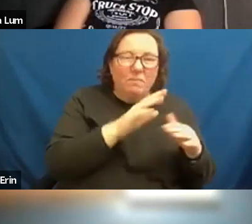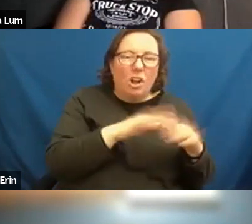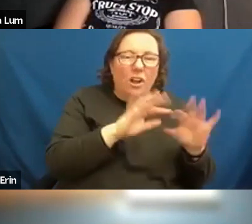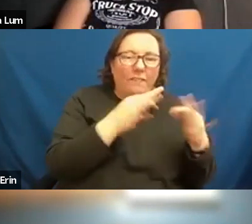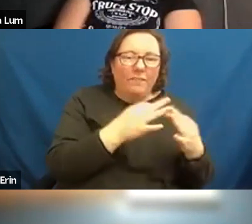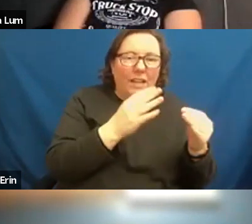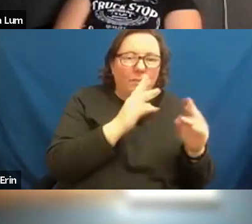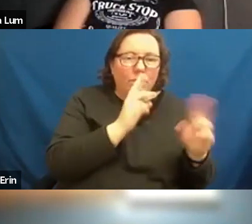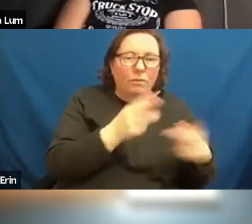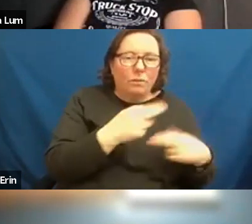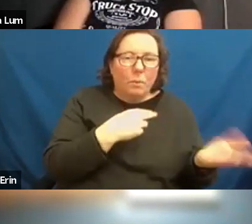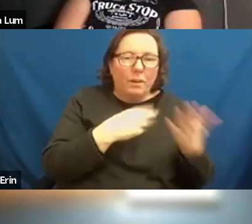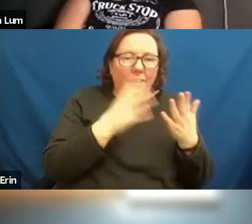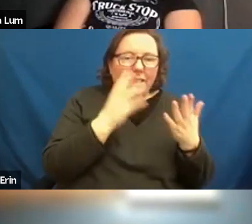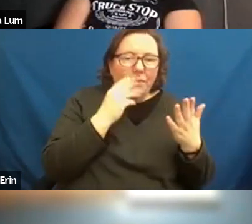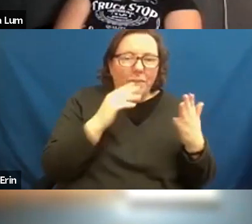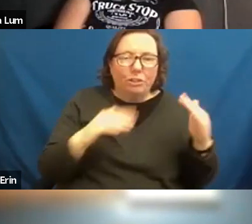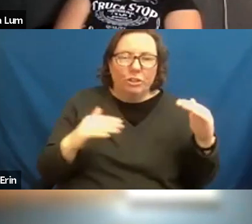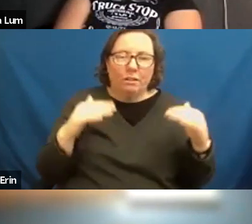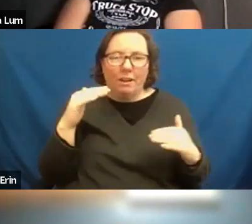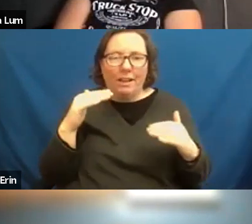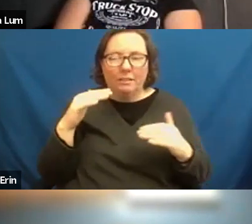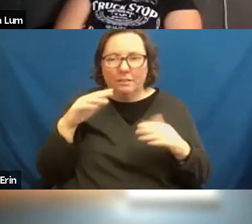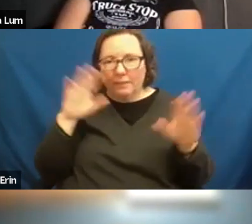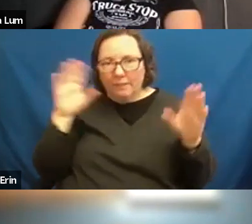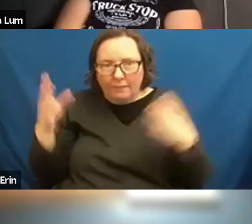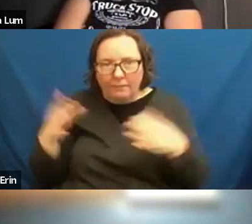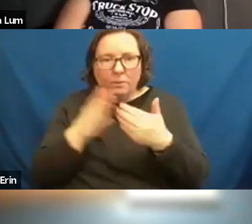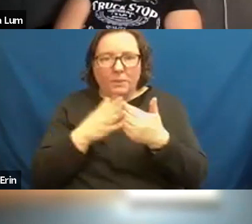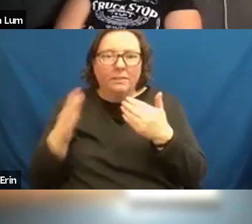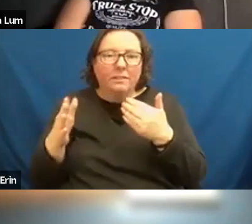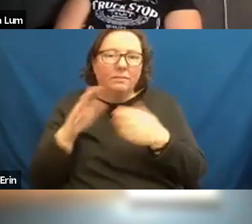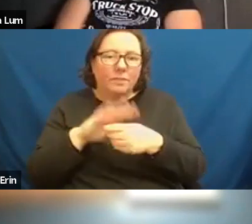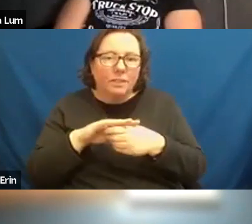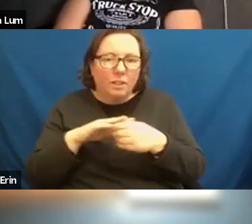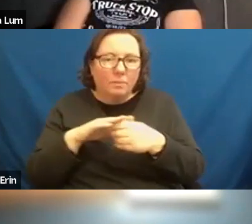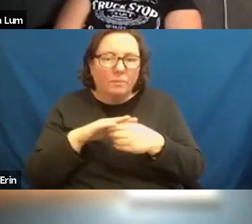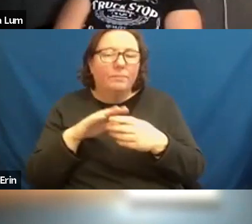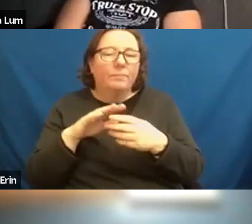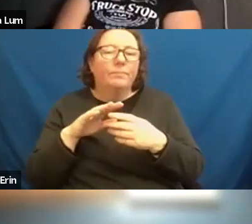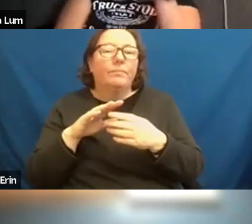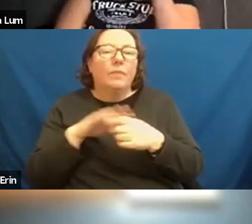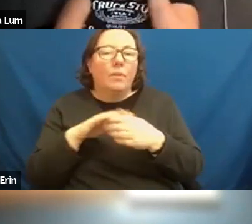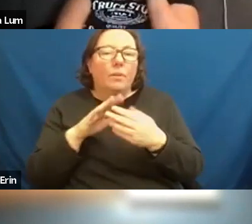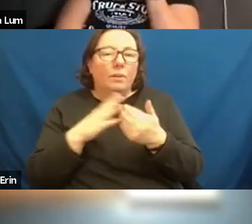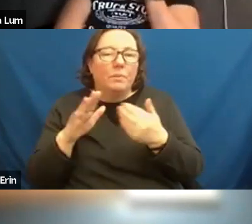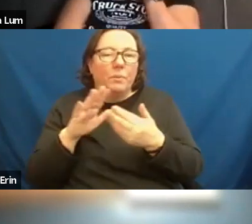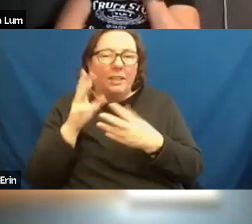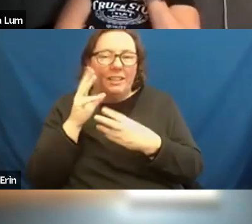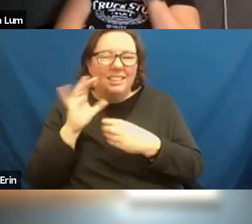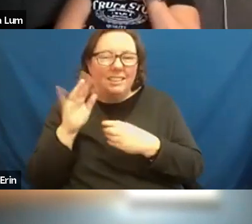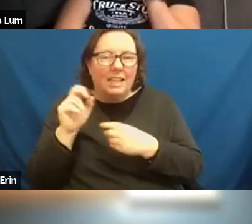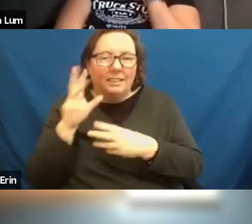How would that affect diversity, broadly speaking? I mean, the Supreme Court has made